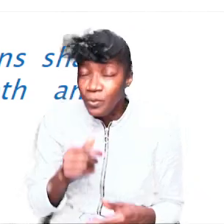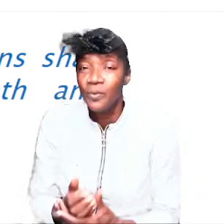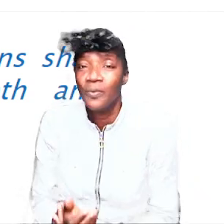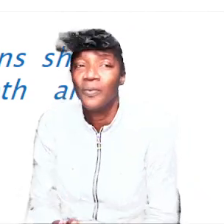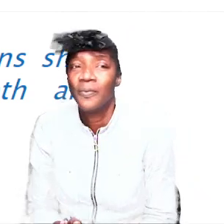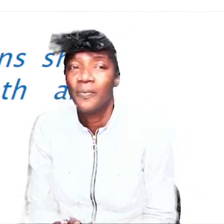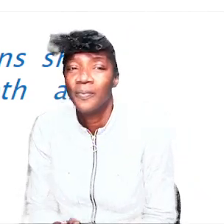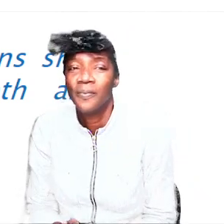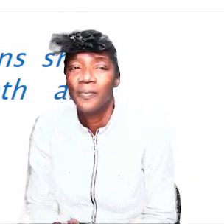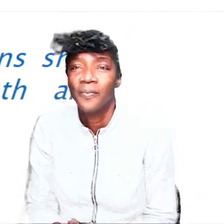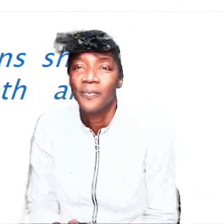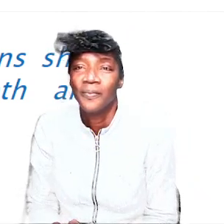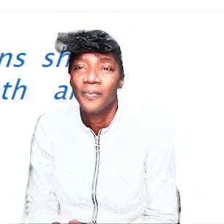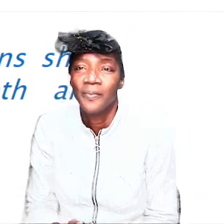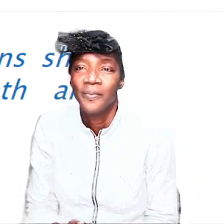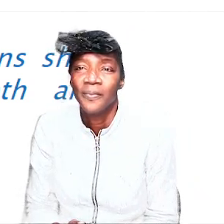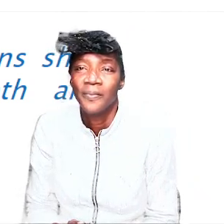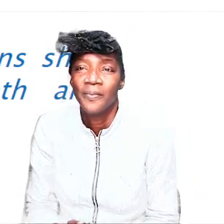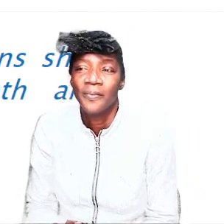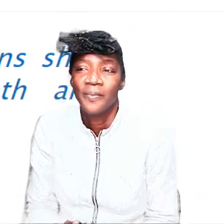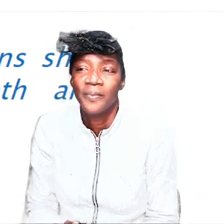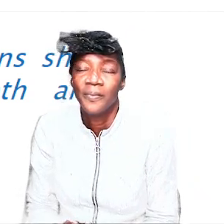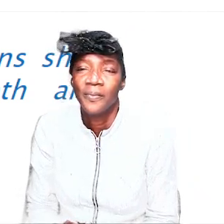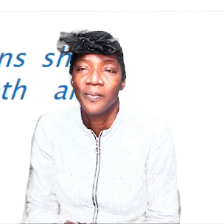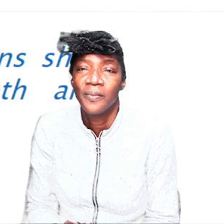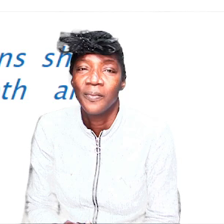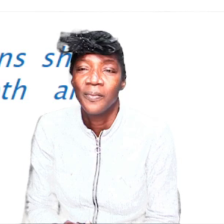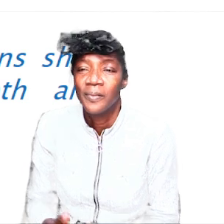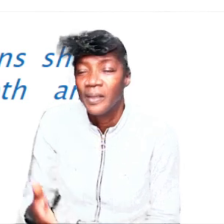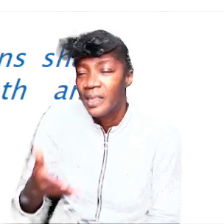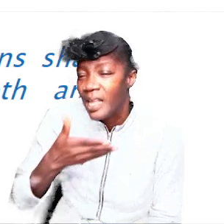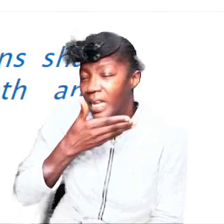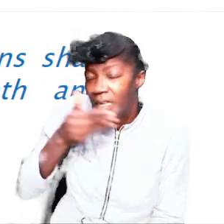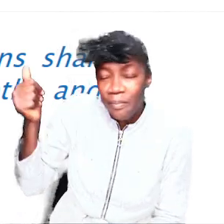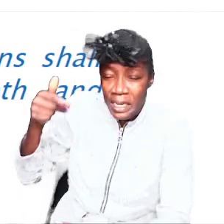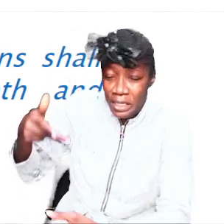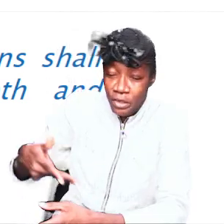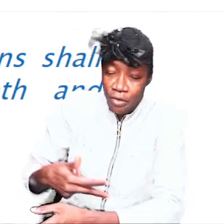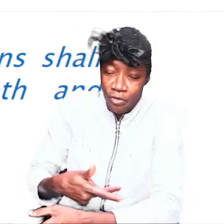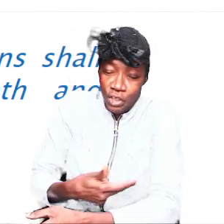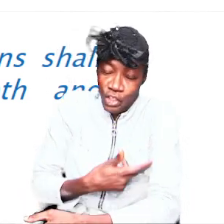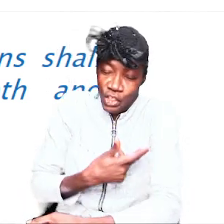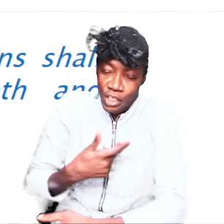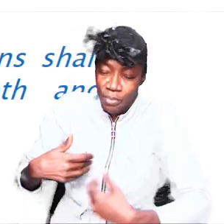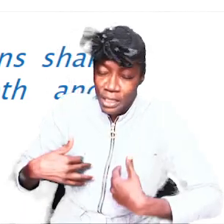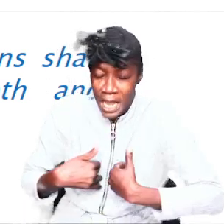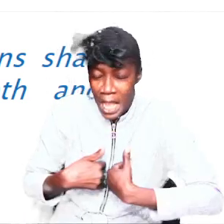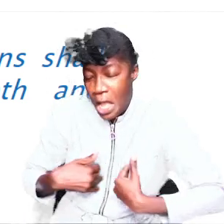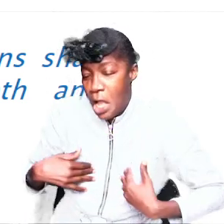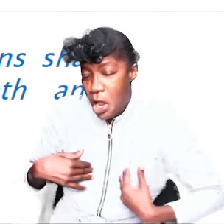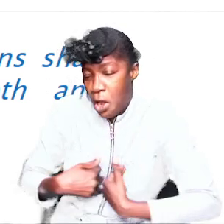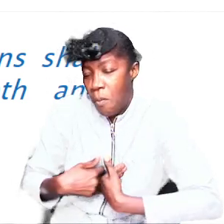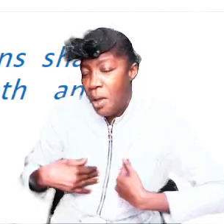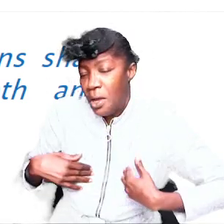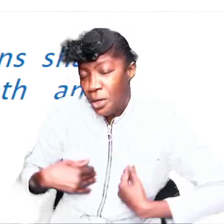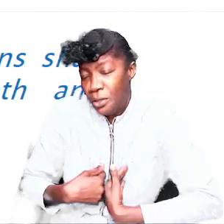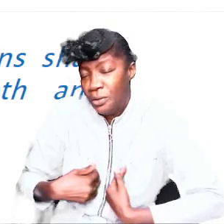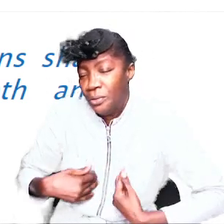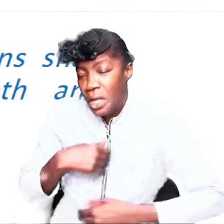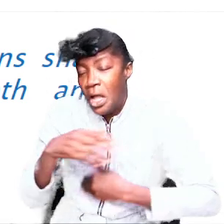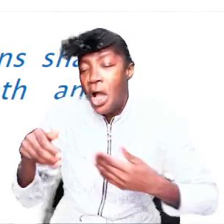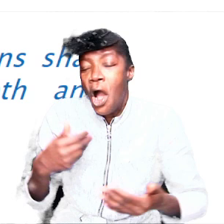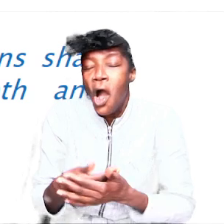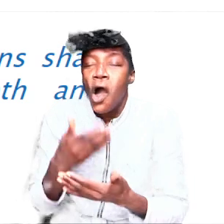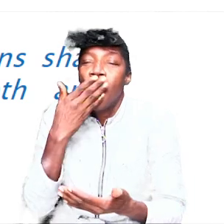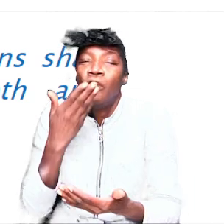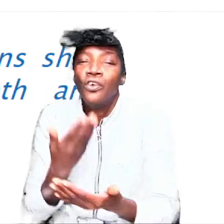him saying, spear Agag. And the best of the sheep and of the oxen and the fatlings and the lambs and all that was